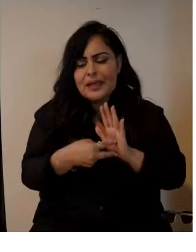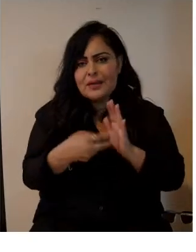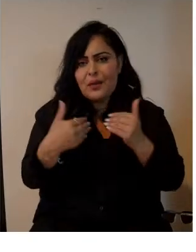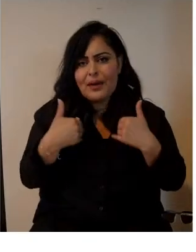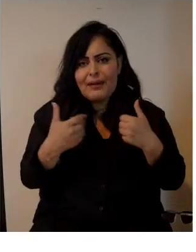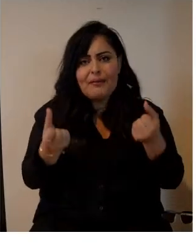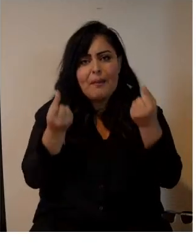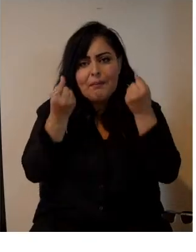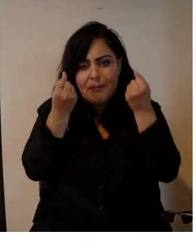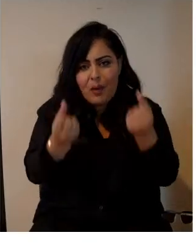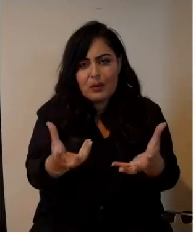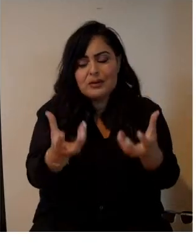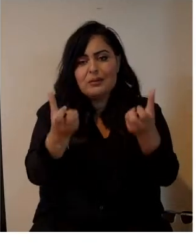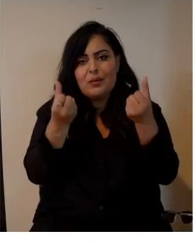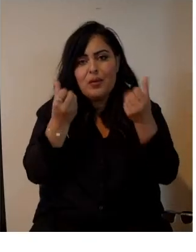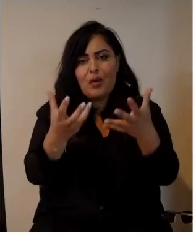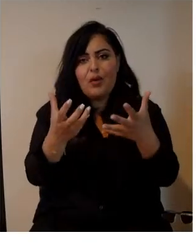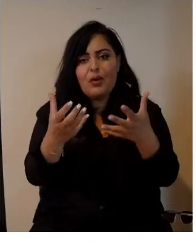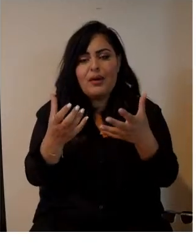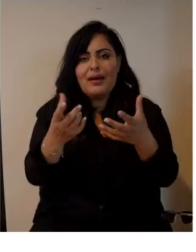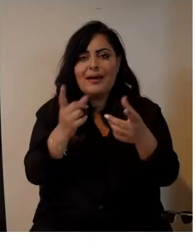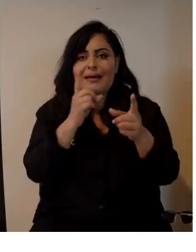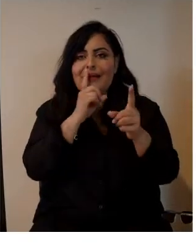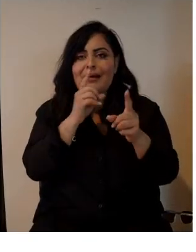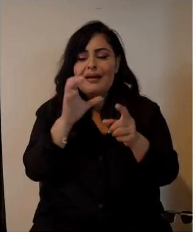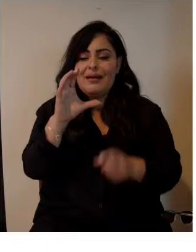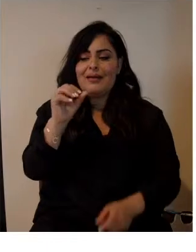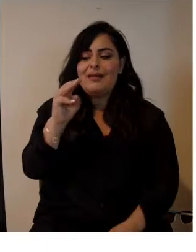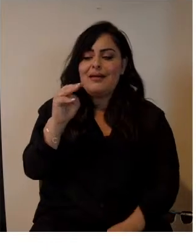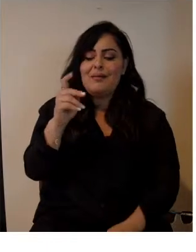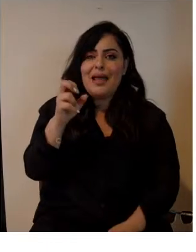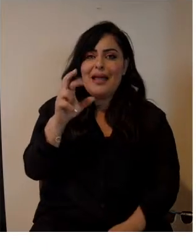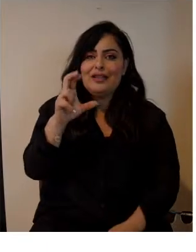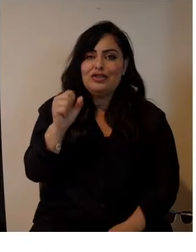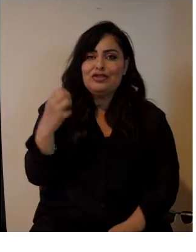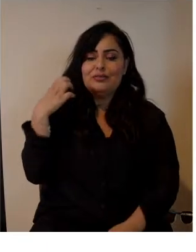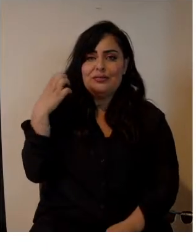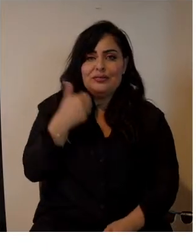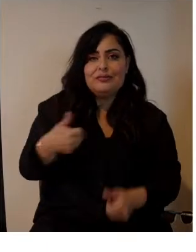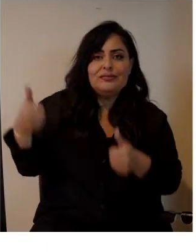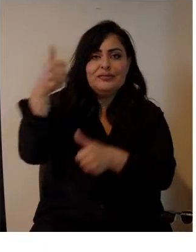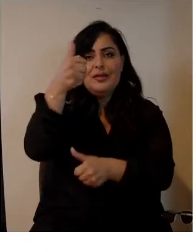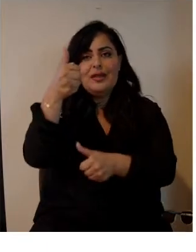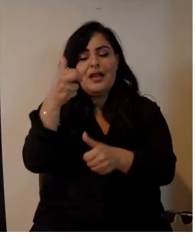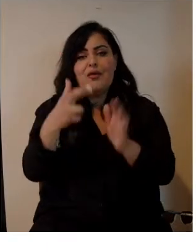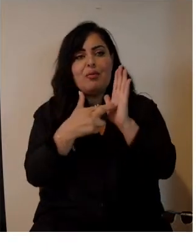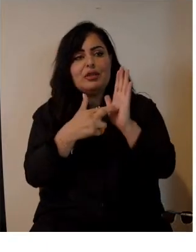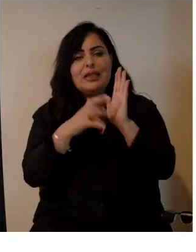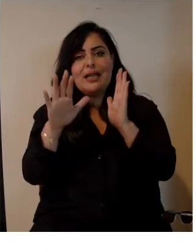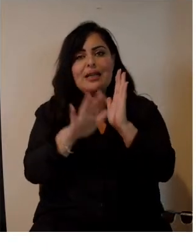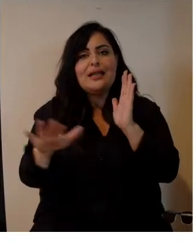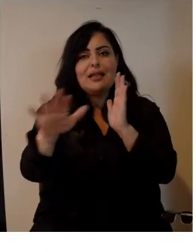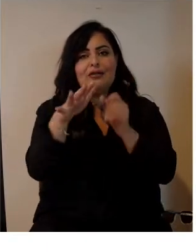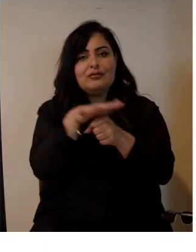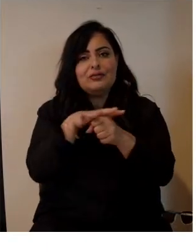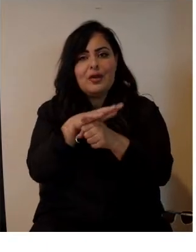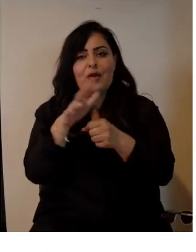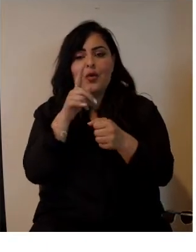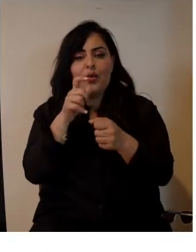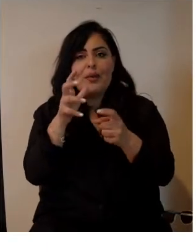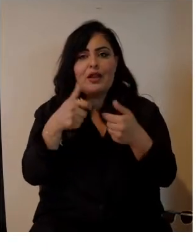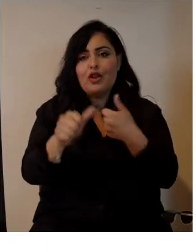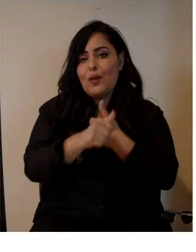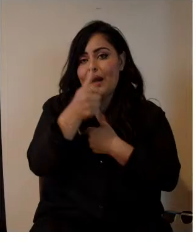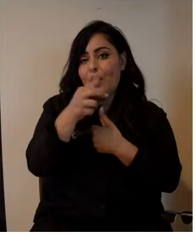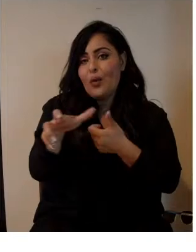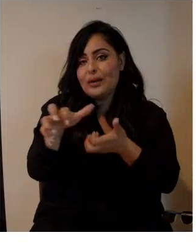multiple commanders that represent their jurisdictions that are either threatened or have been damaged by this